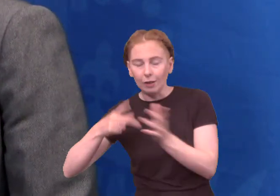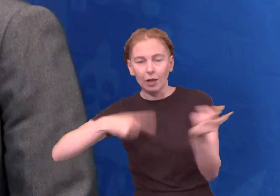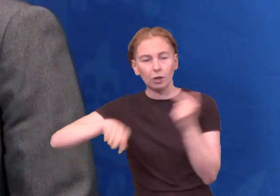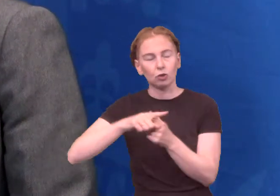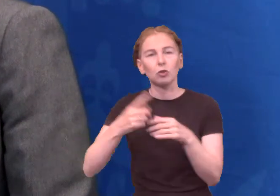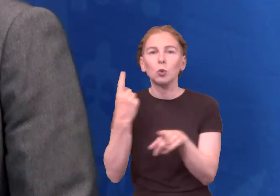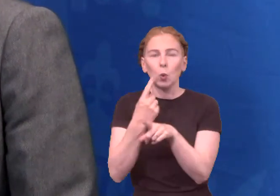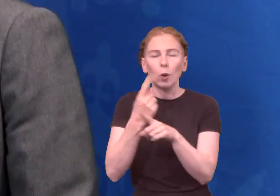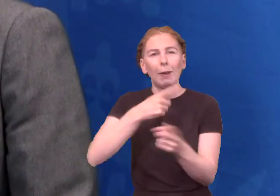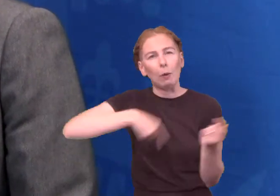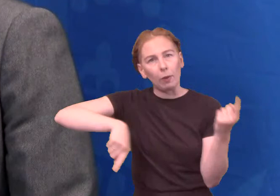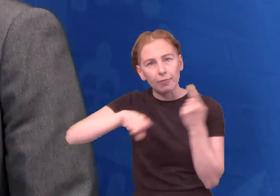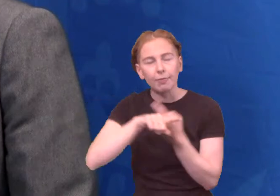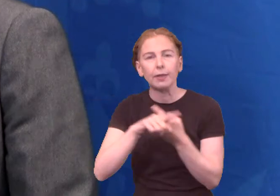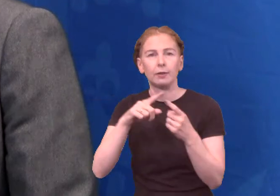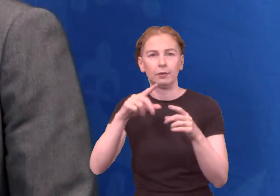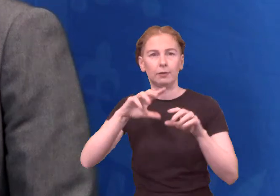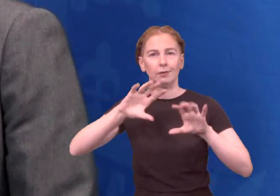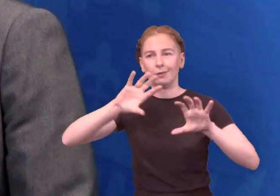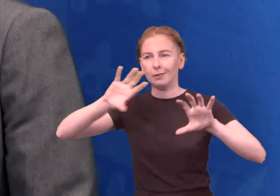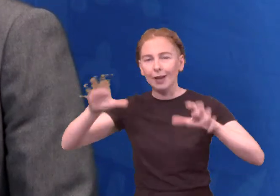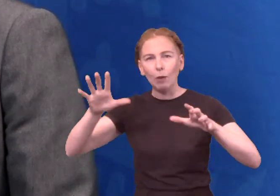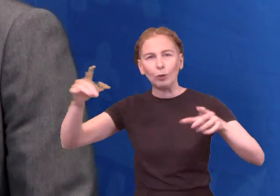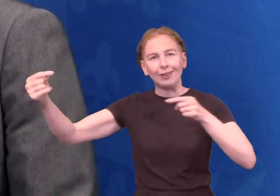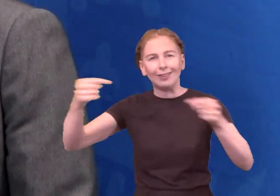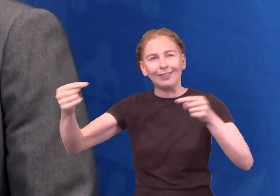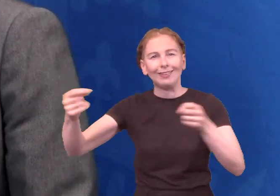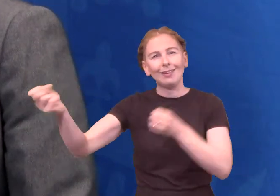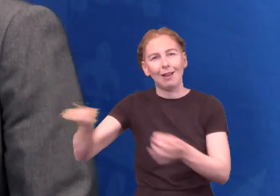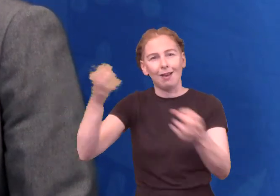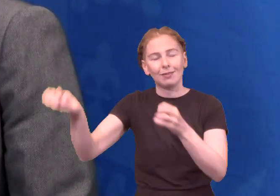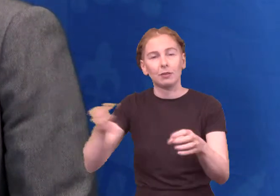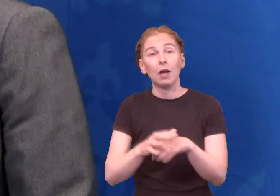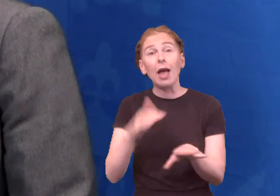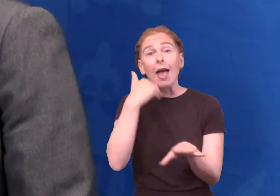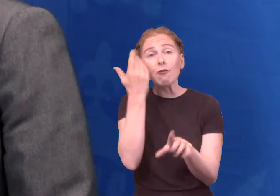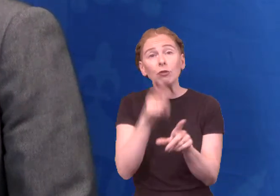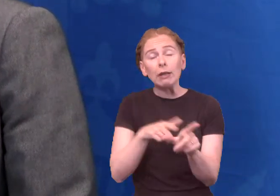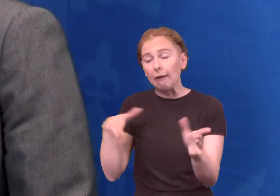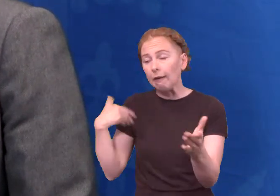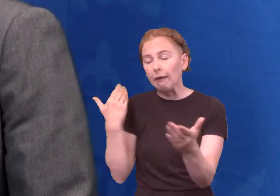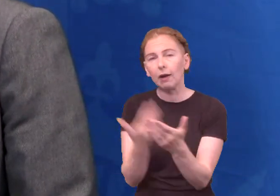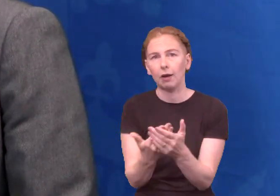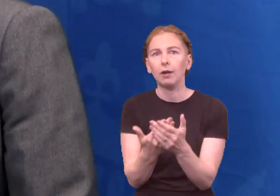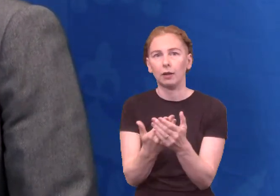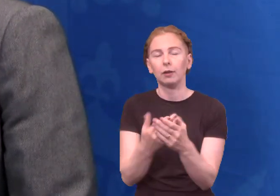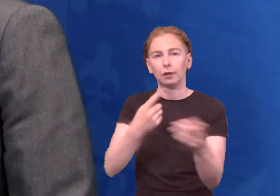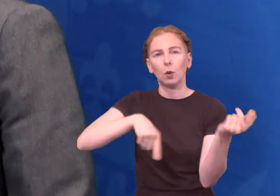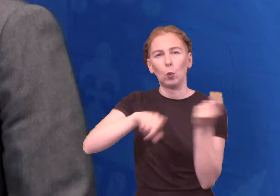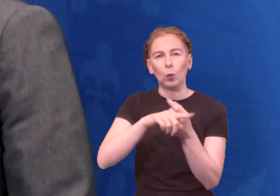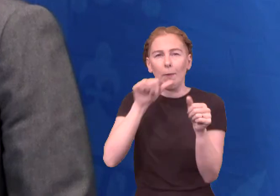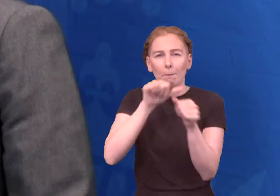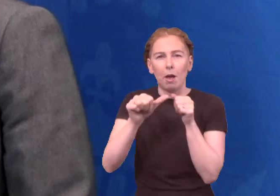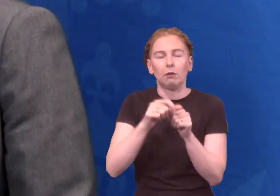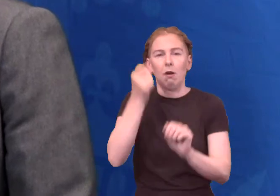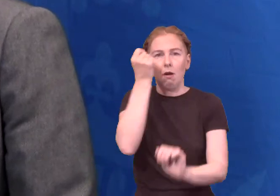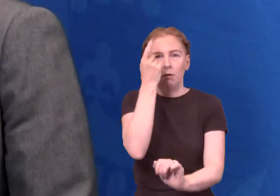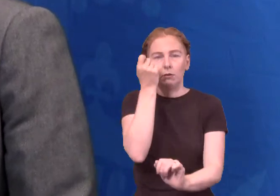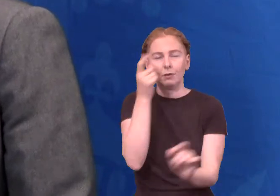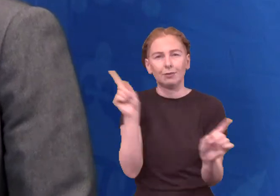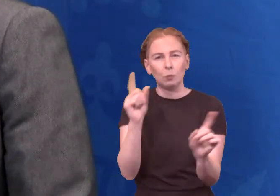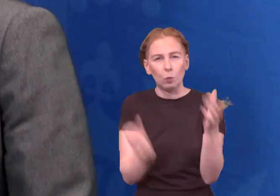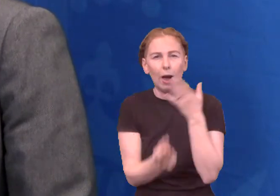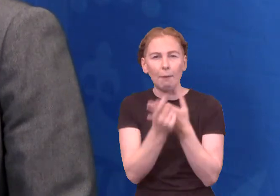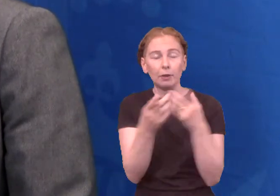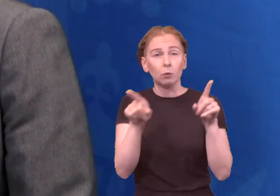think every year that goes by, I think we're working harder and better to understand this more, and also relying